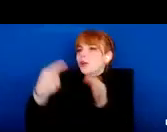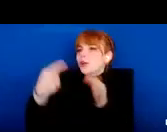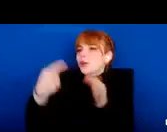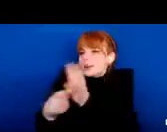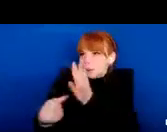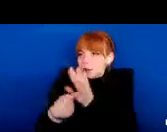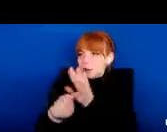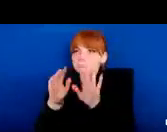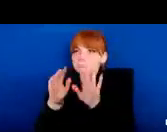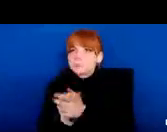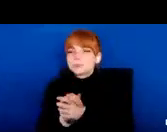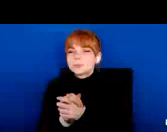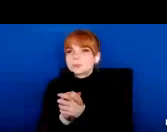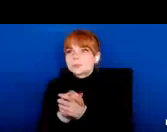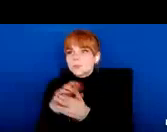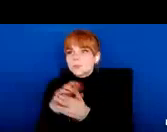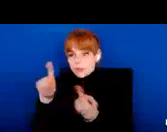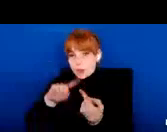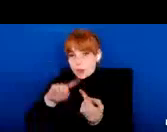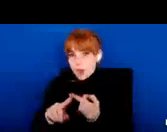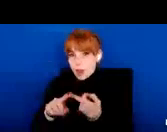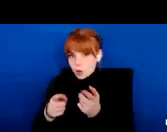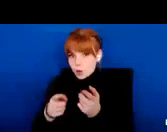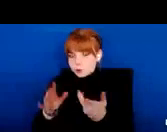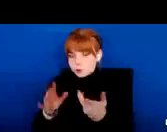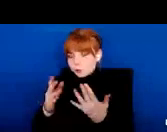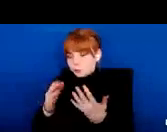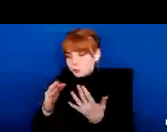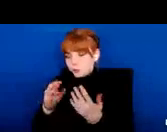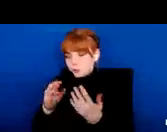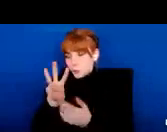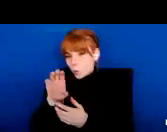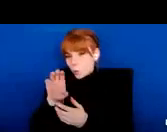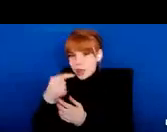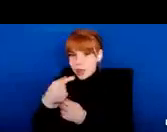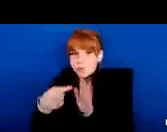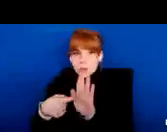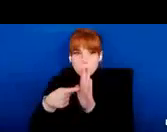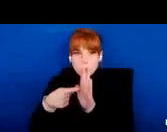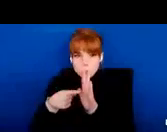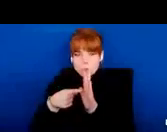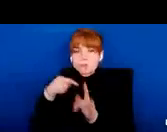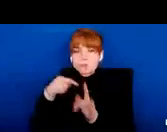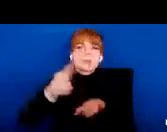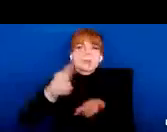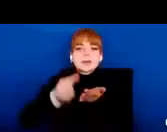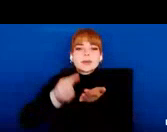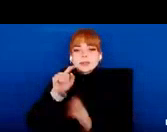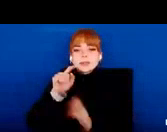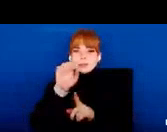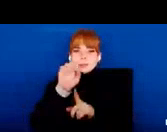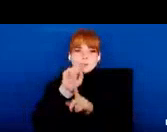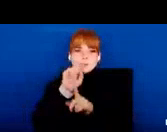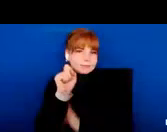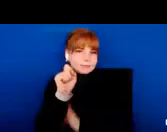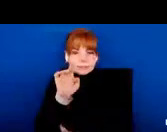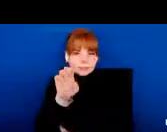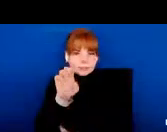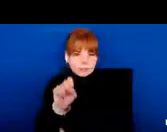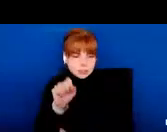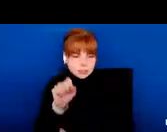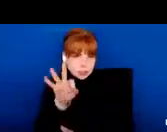talking about before in terms of what's required in WCAG. Now, this does deal with states of things. So I've got this gray checkbox